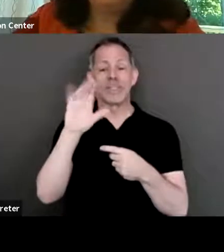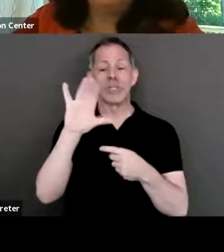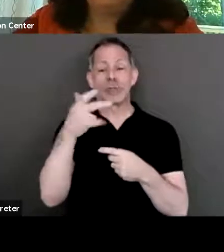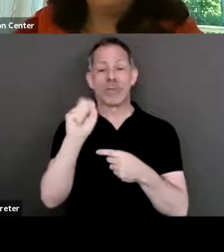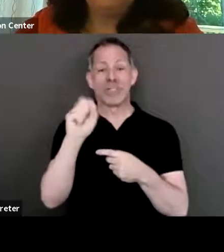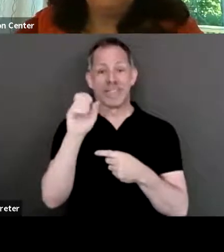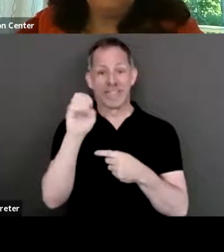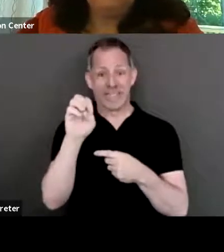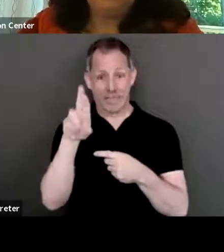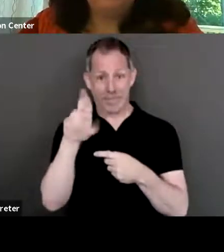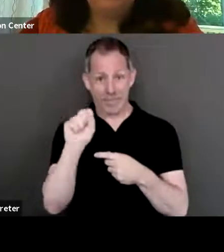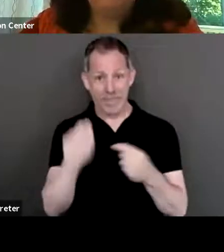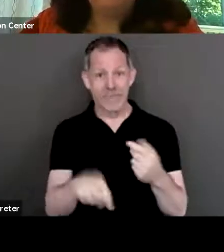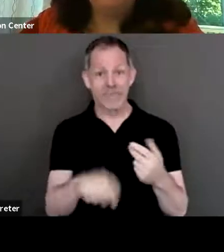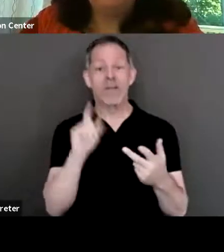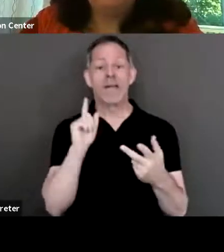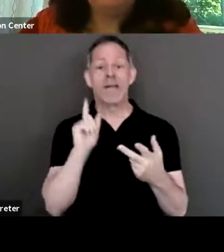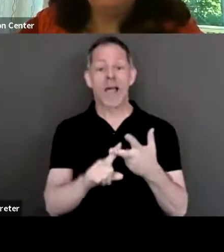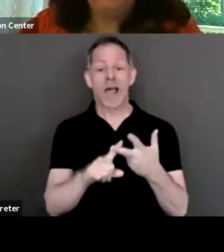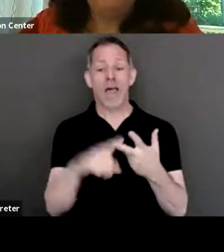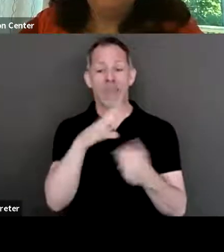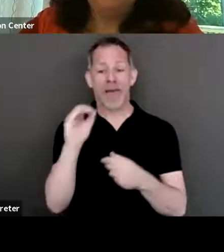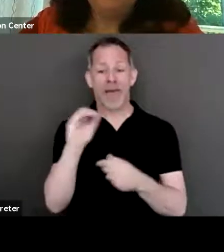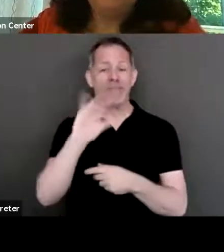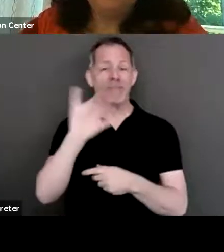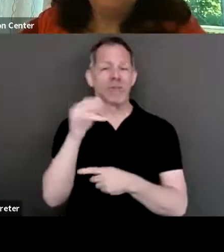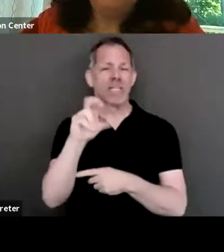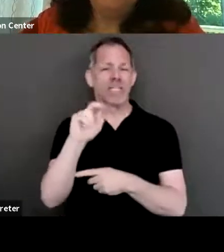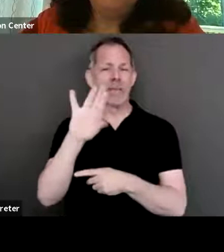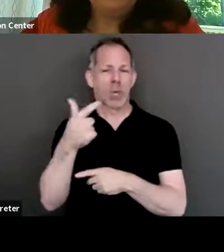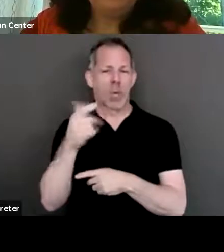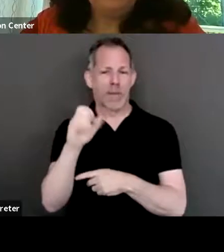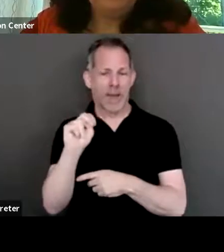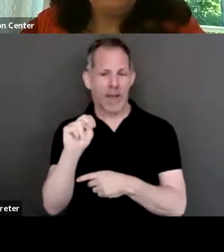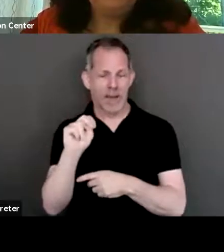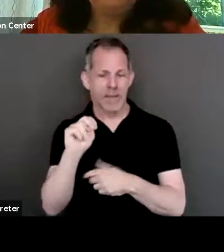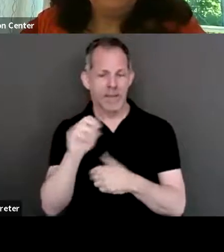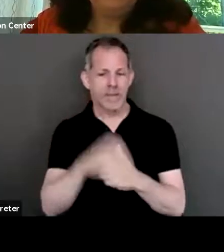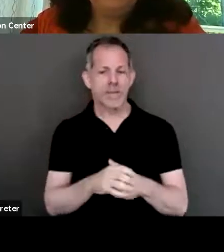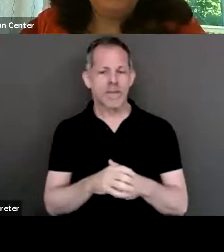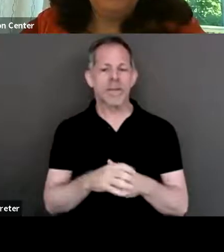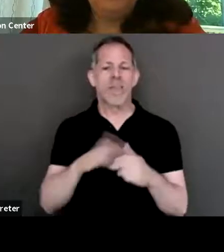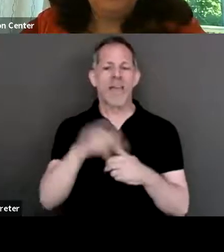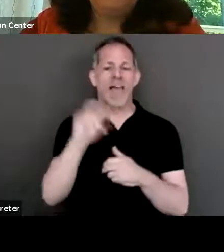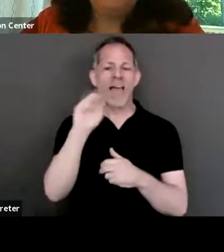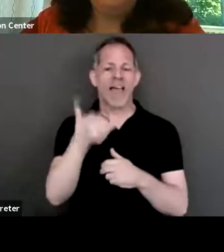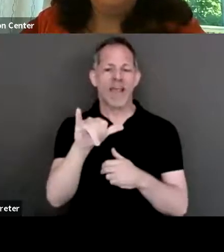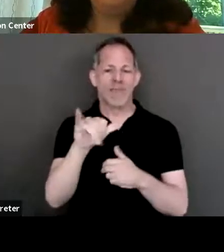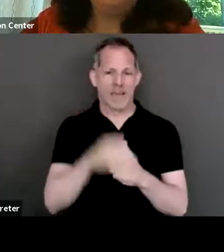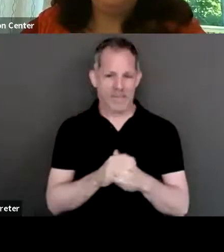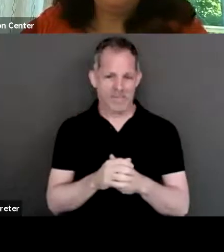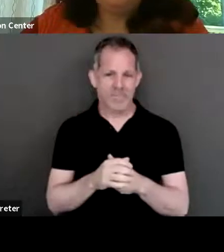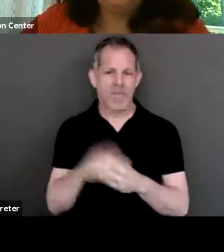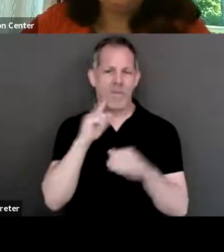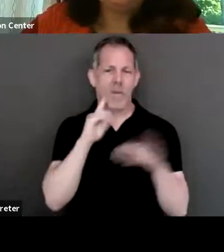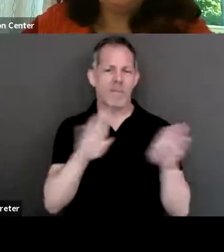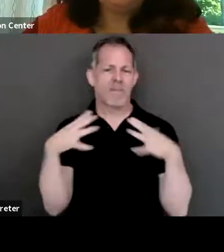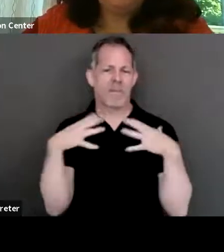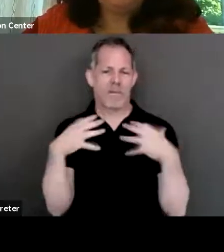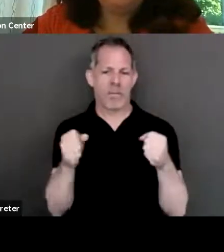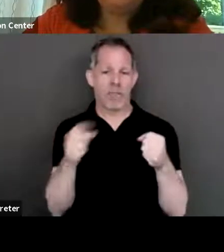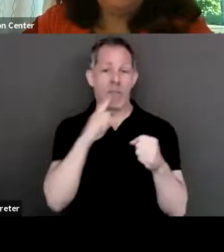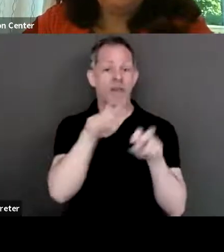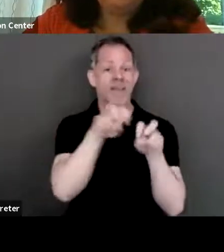Outreach Specialist with Snohomish County Human Services Behavioral Health Division. Each of our speakers will be giving an update, and after they've each shared